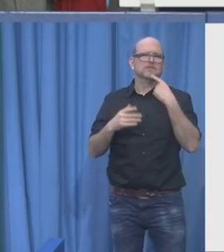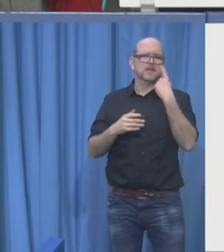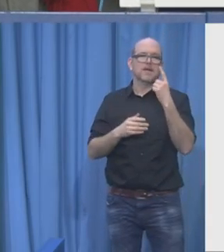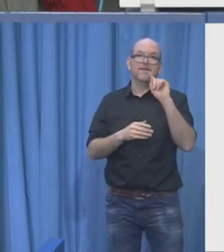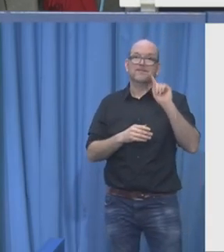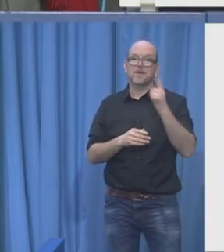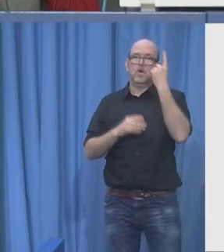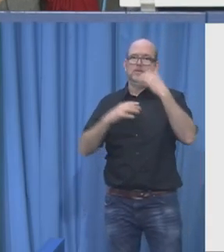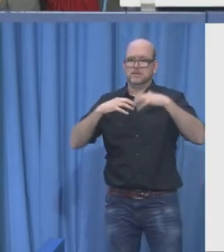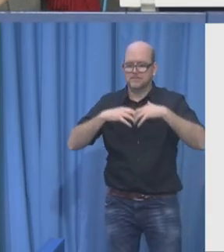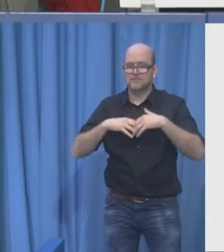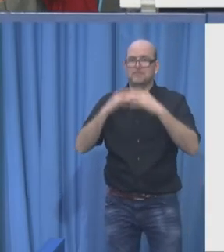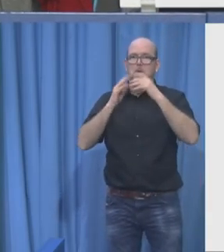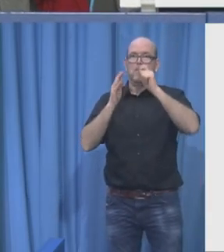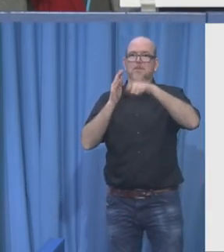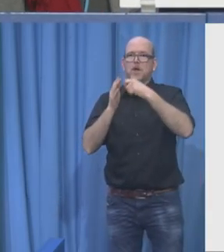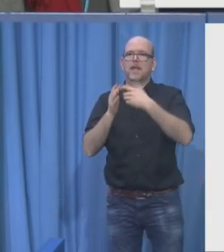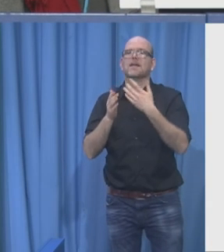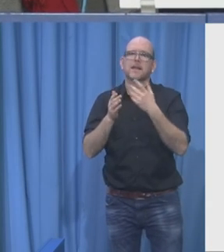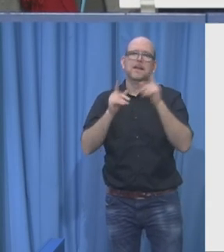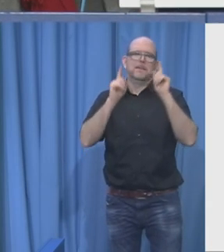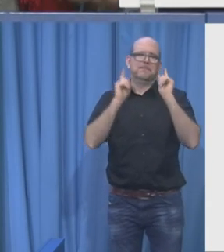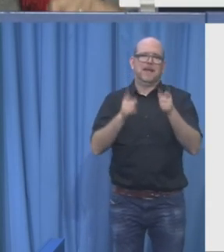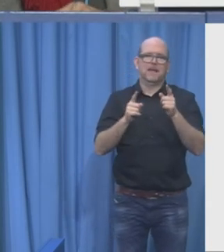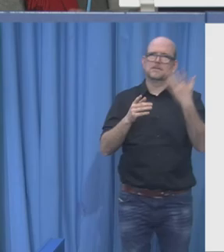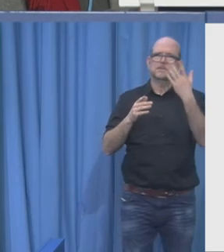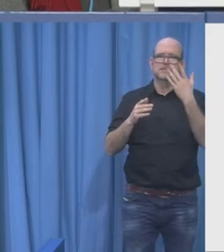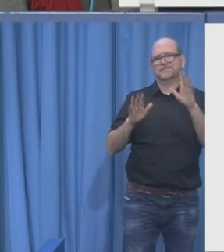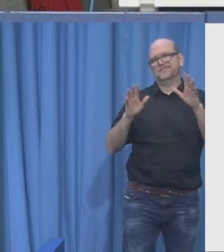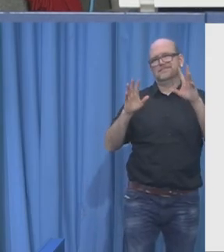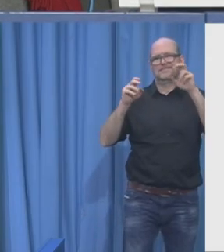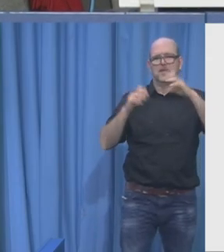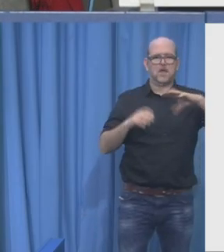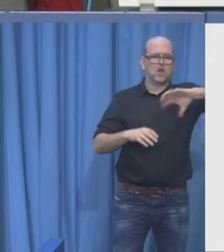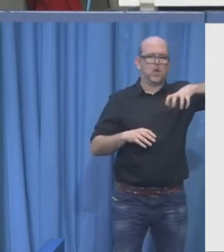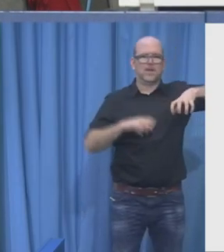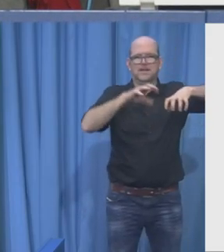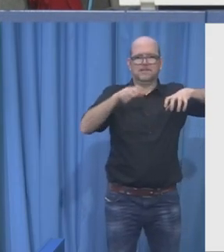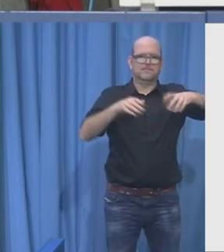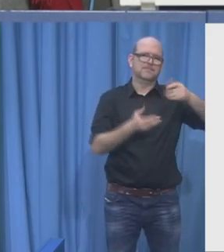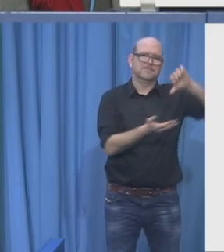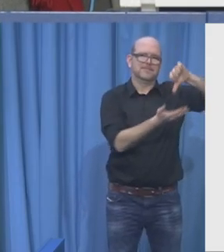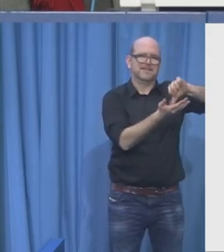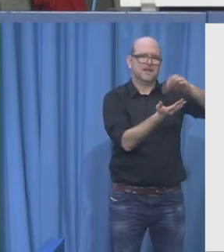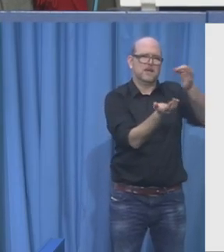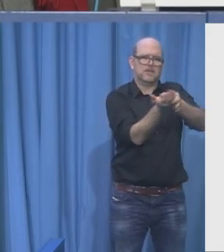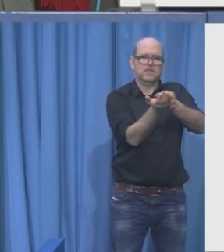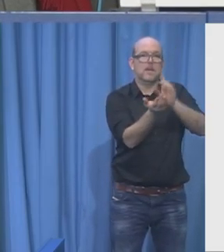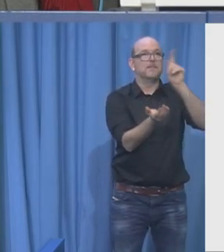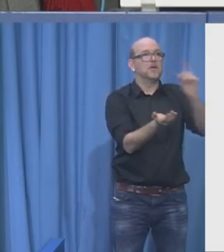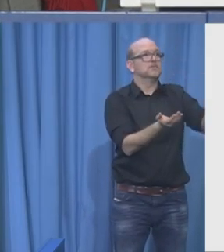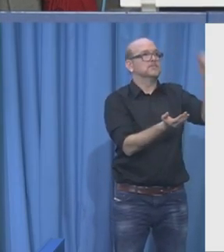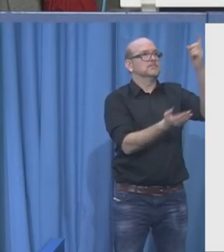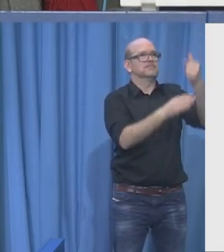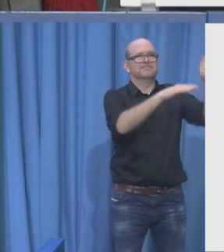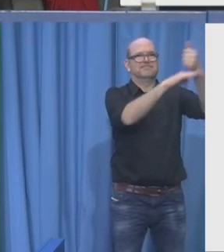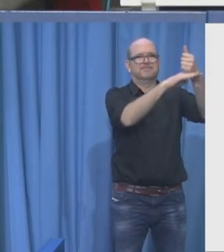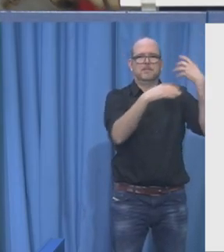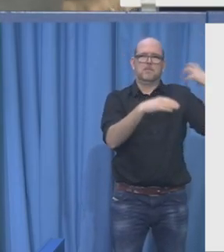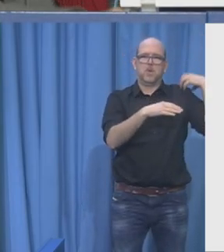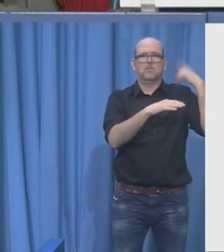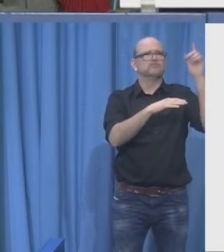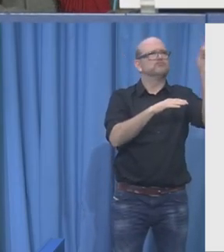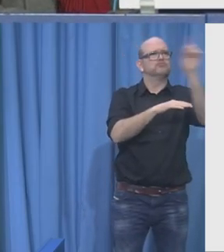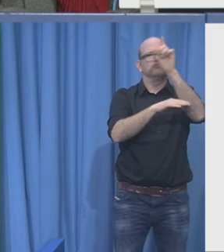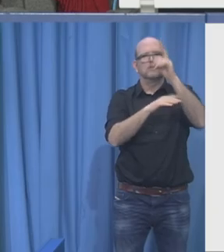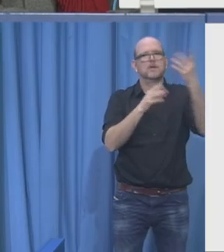we invited several actors so that if we really want to scale, we start to start influencing public policy at the local